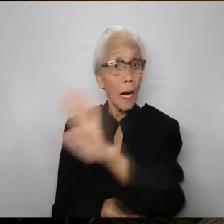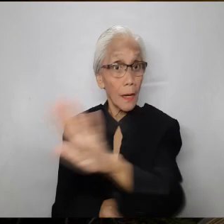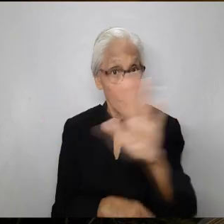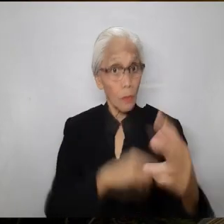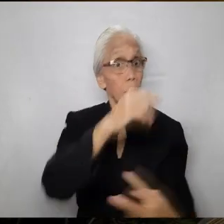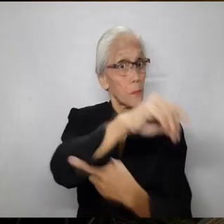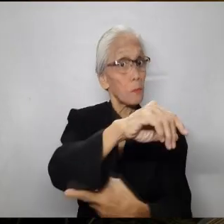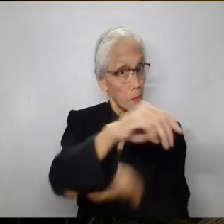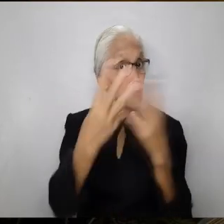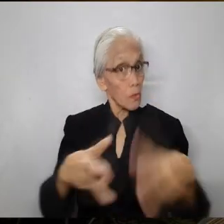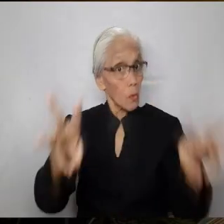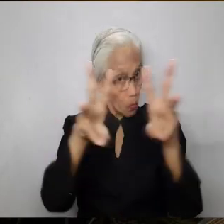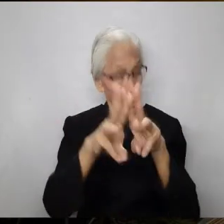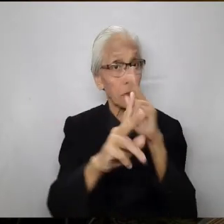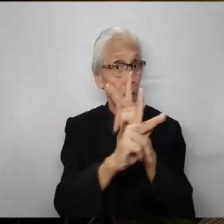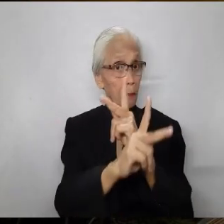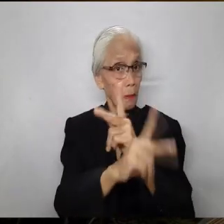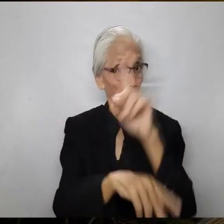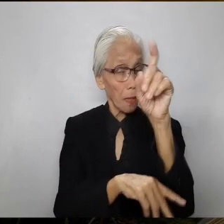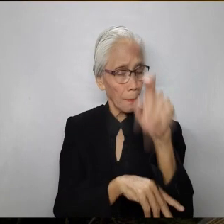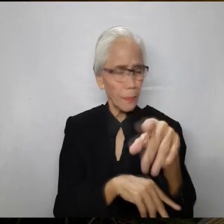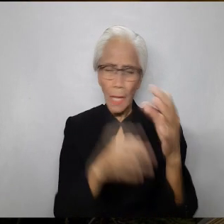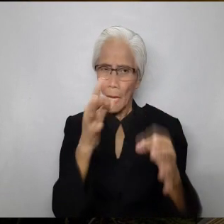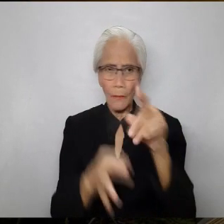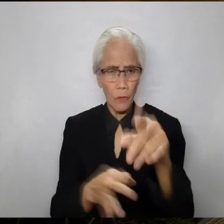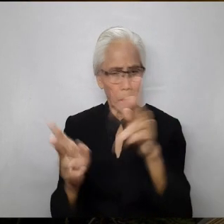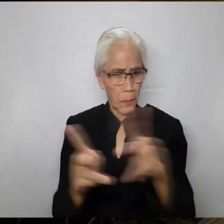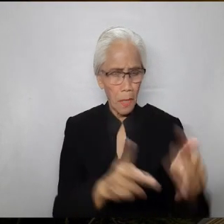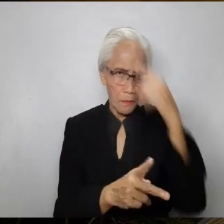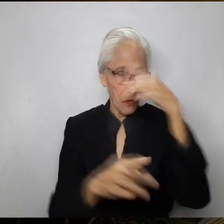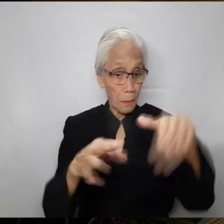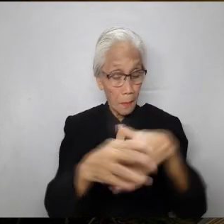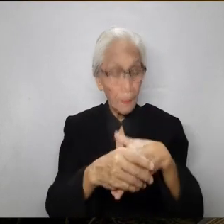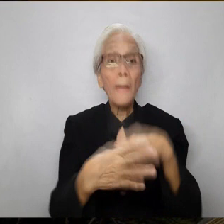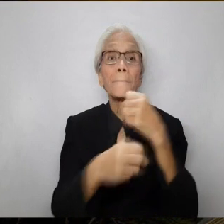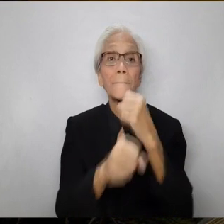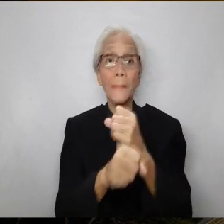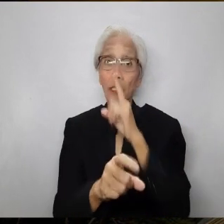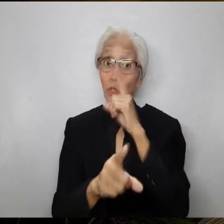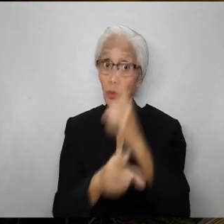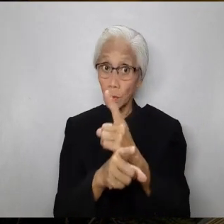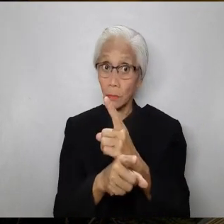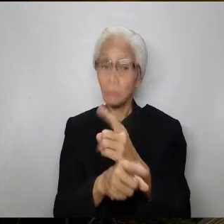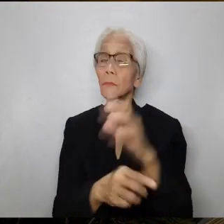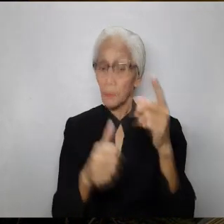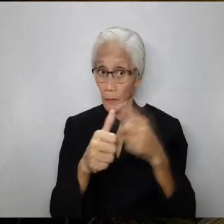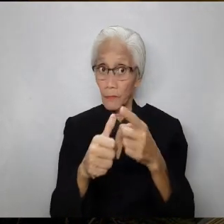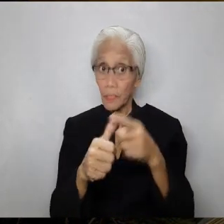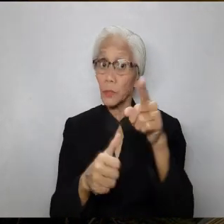asks you, my dear friend, are your bridges worth keeping? if you are preparing for marital